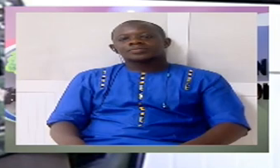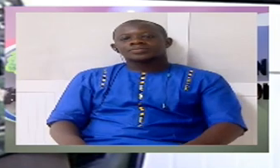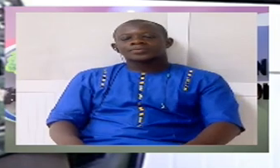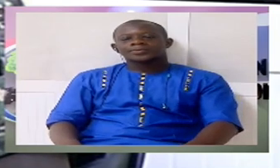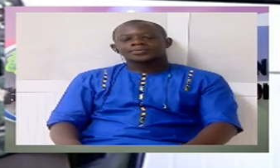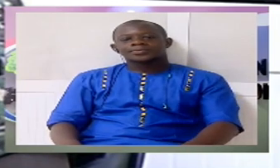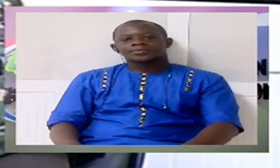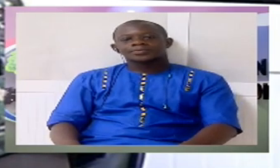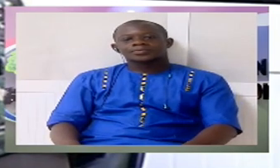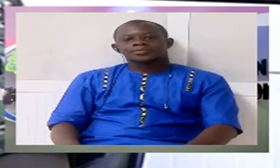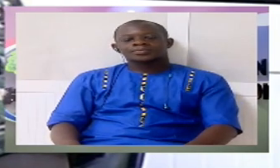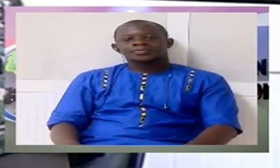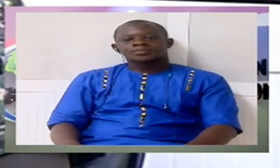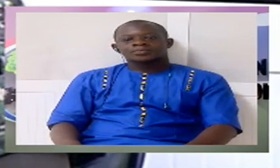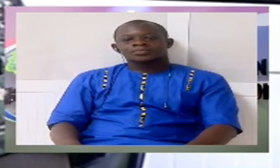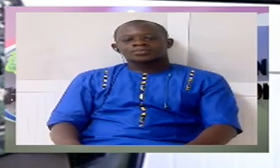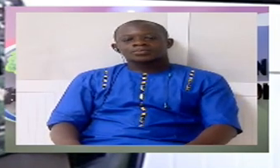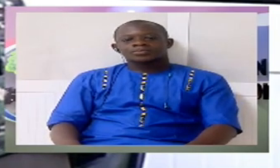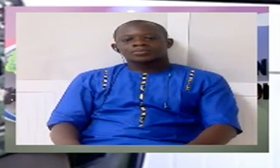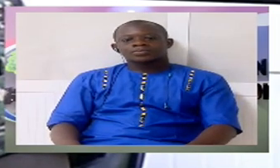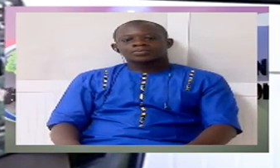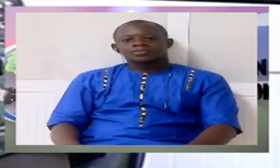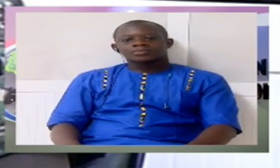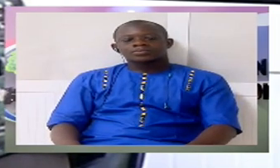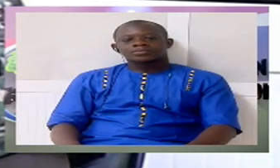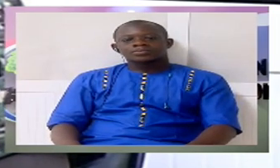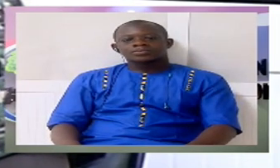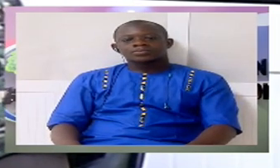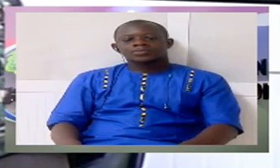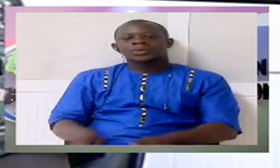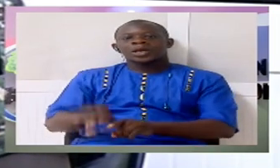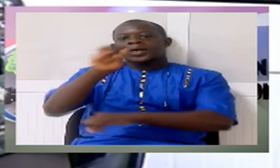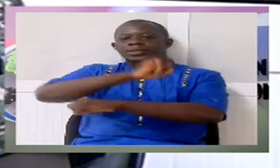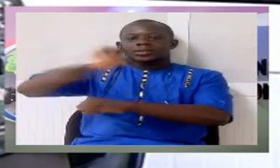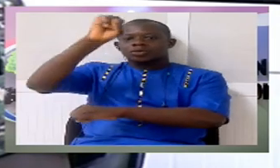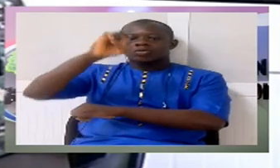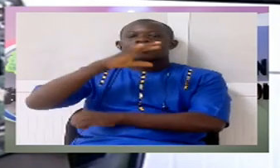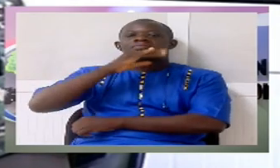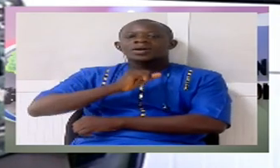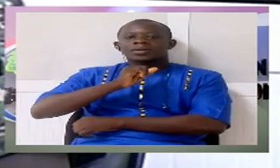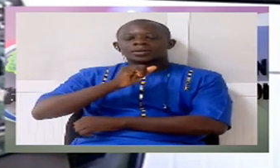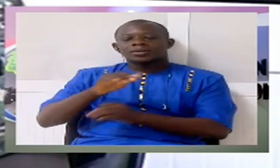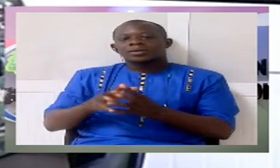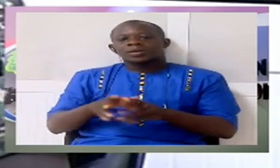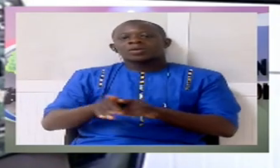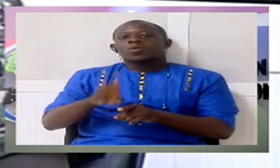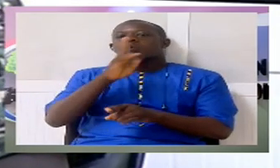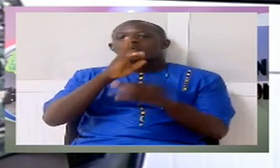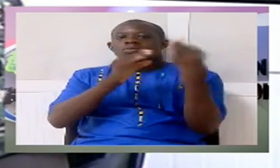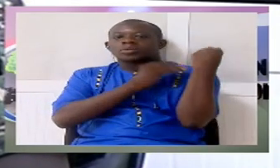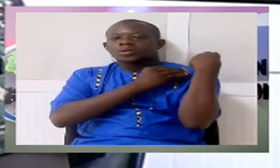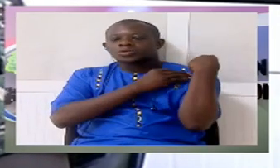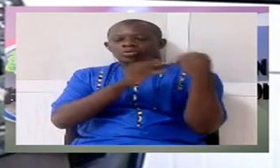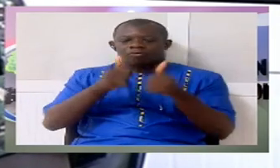vehicle mom lan moy fon djublu wayam fofu am sinoman bi the senior man moy in charge convoy bi,